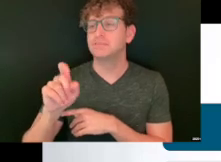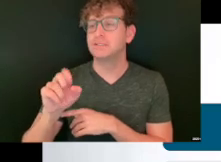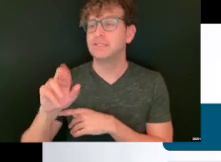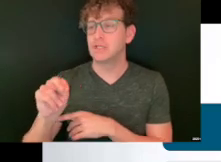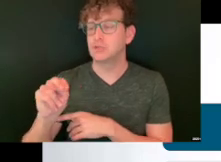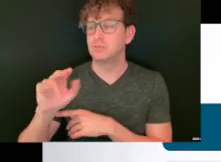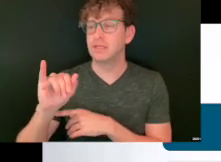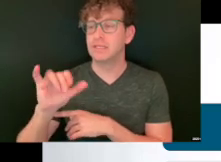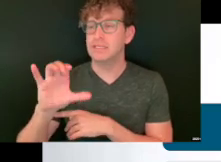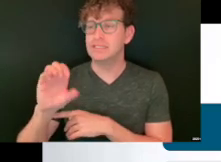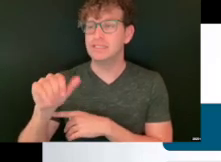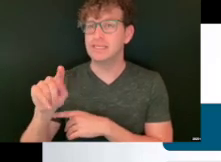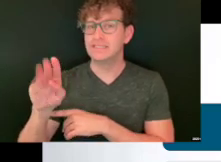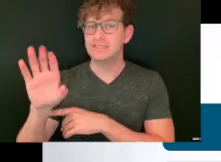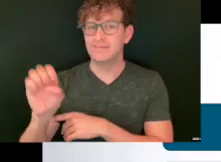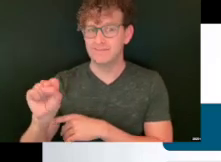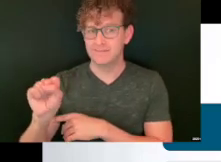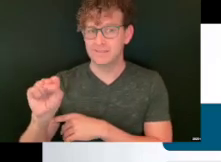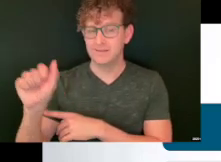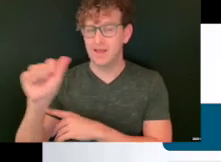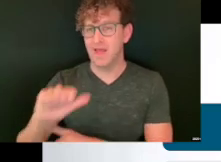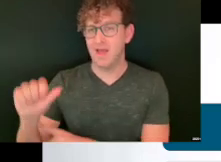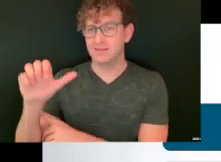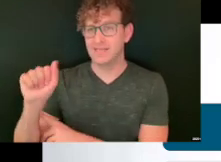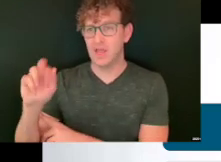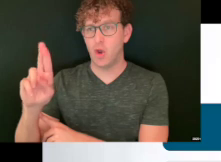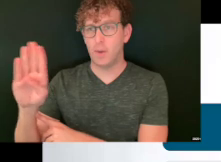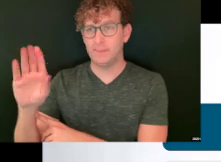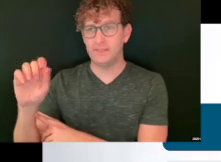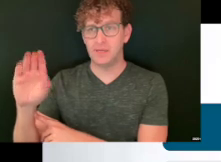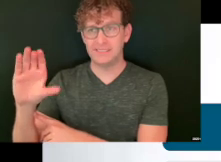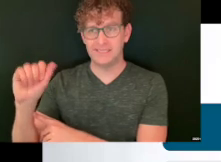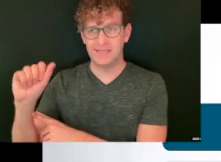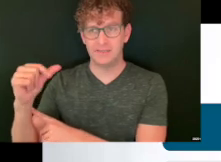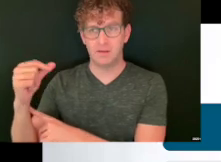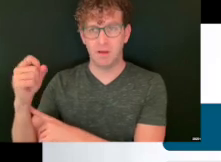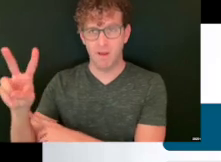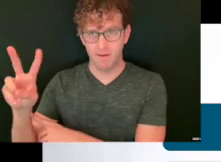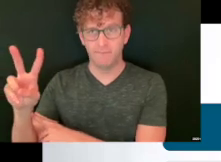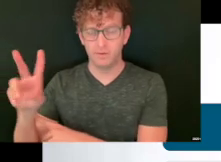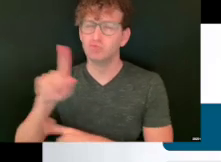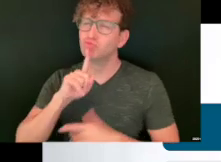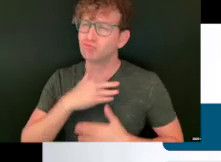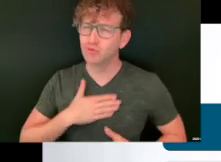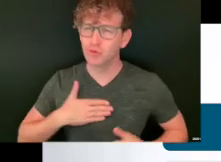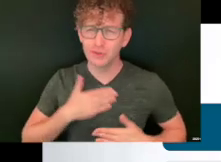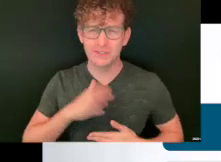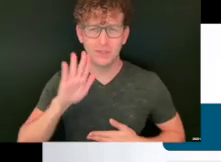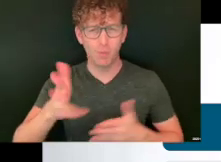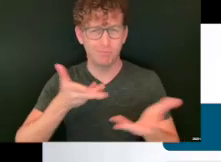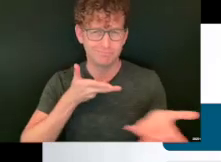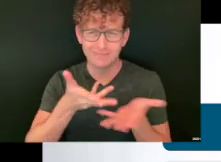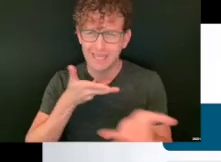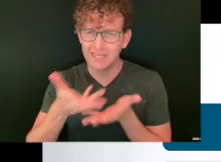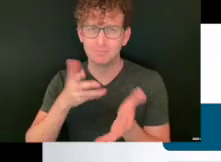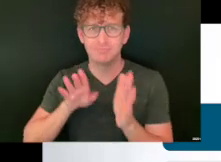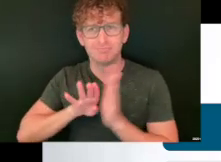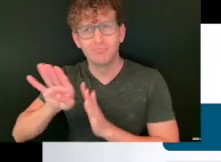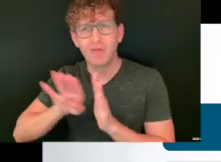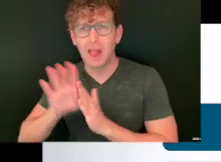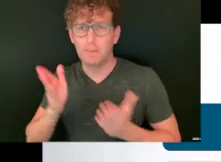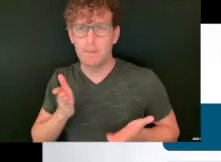look forward to collaborating with you this year. If you'd like to stay updated, you can always subscribe to